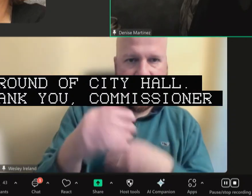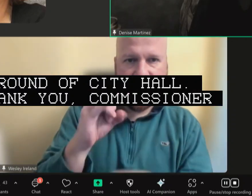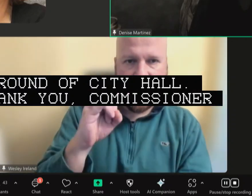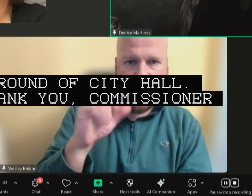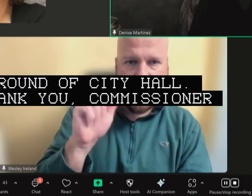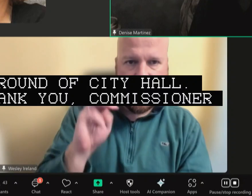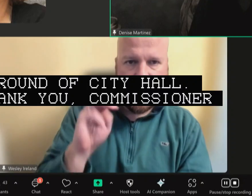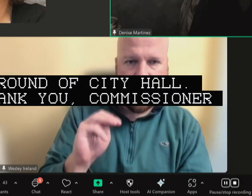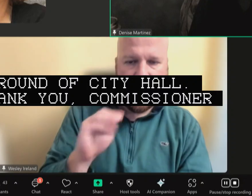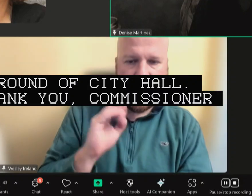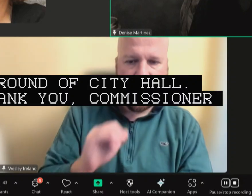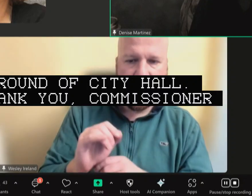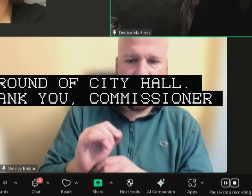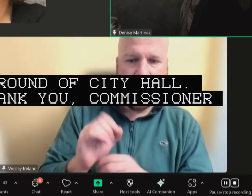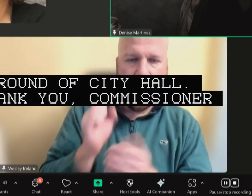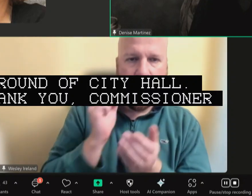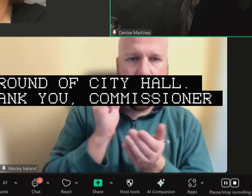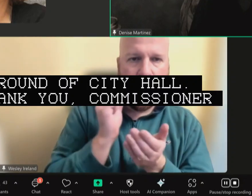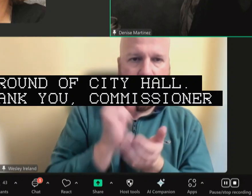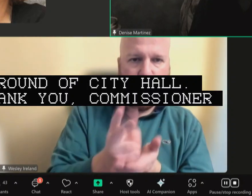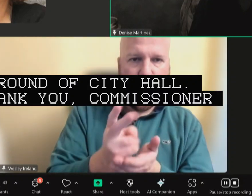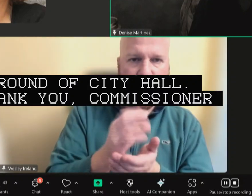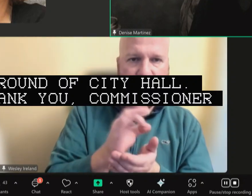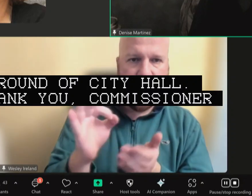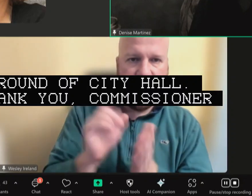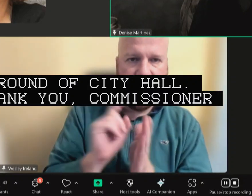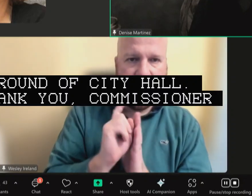The agenda for this evening, the next item,